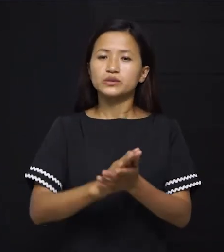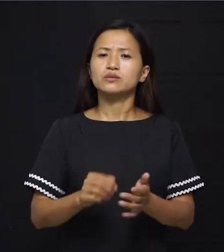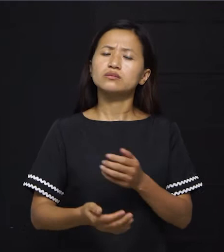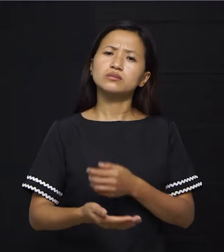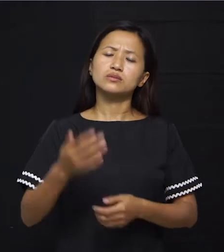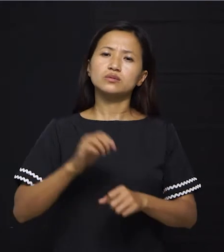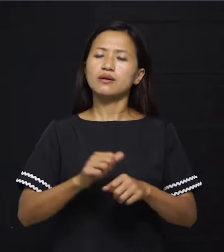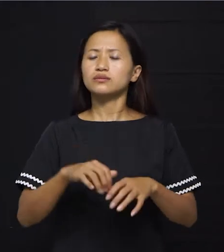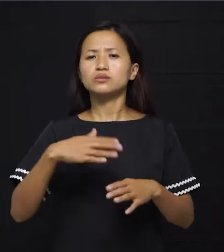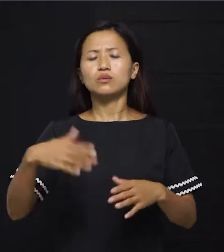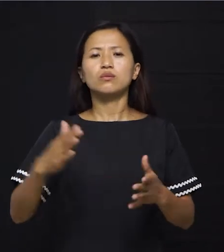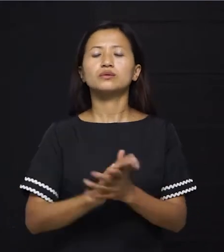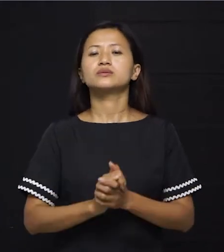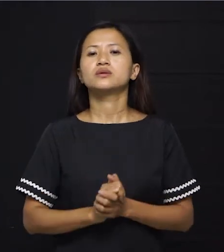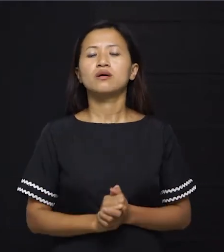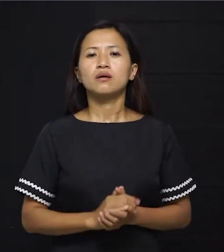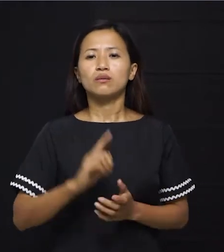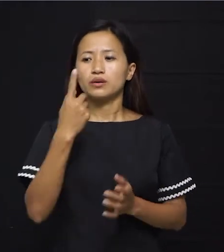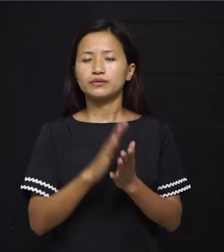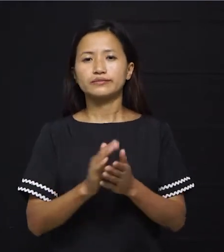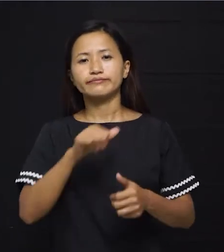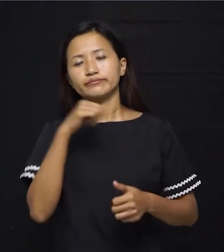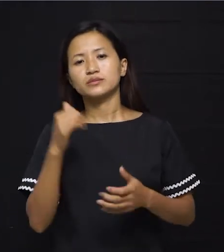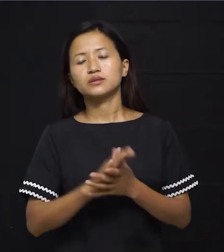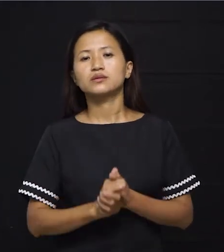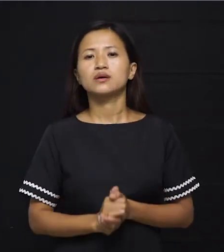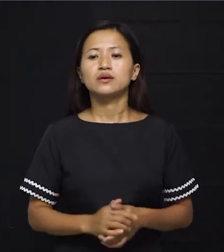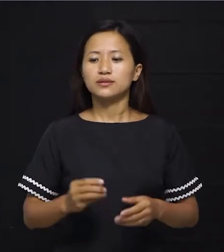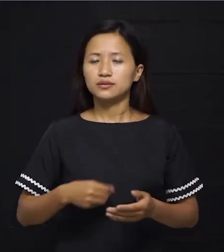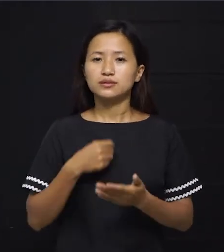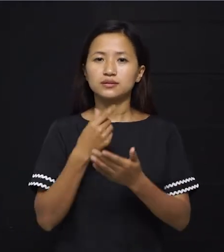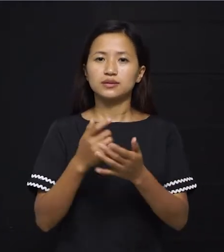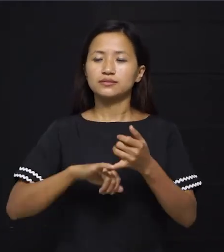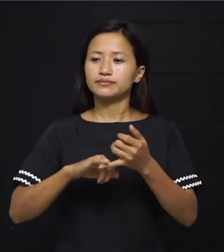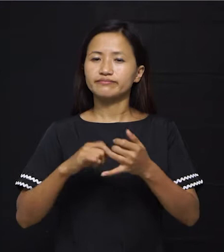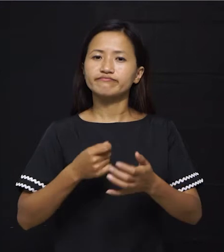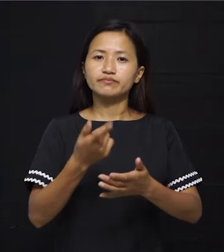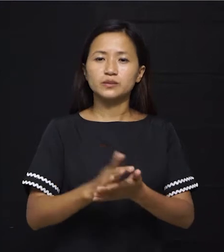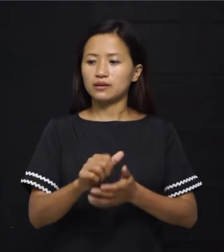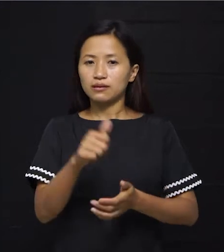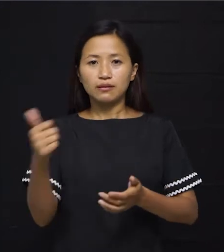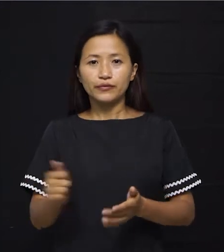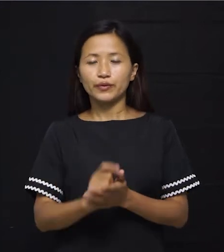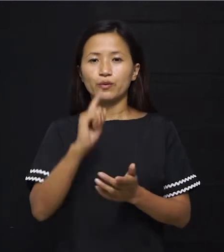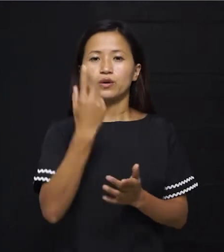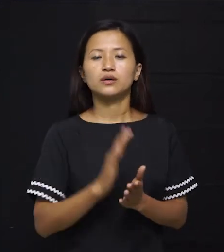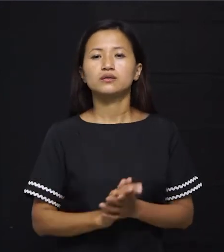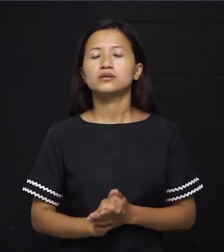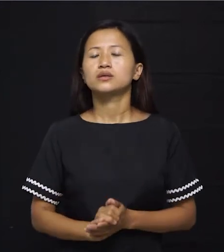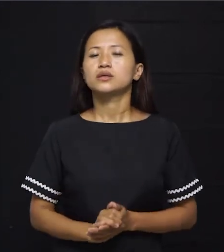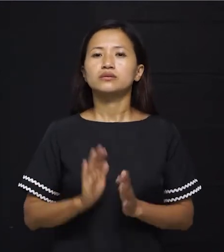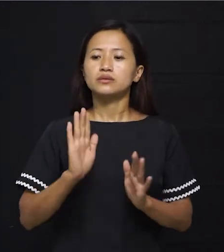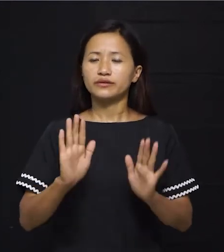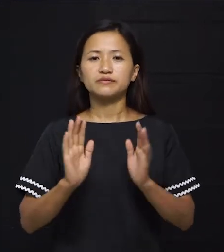here, one of his bullocks died, and so he decided to sell the other one. Maybe he did not have another